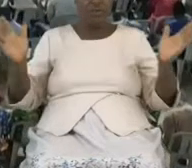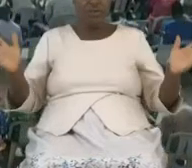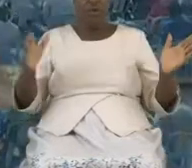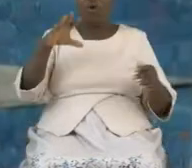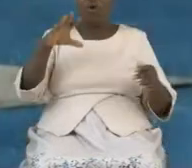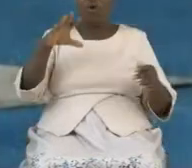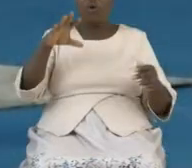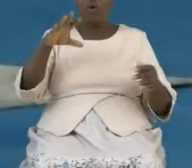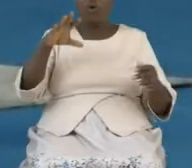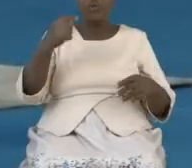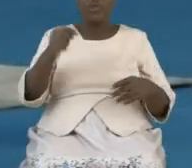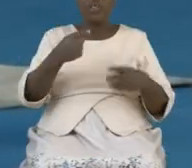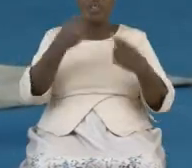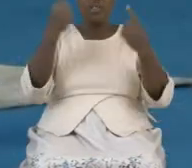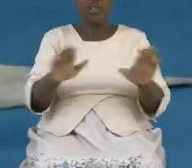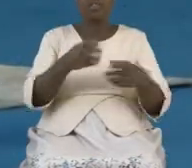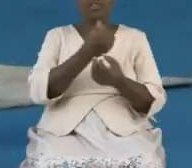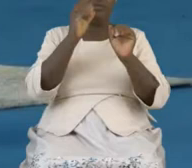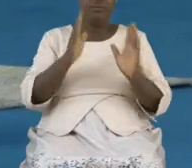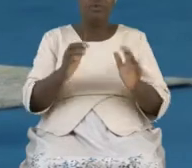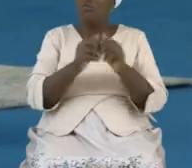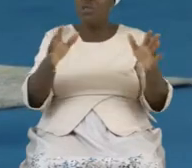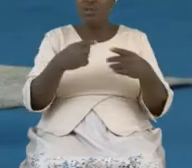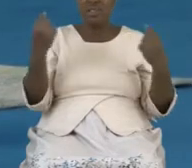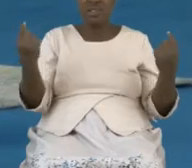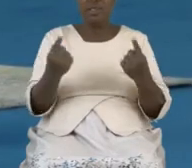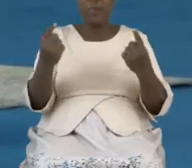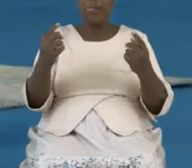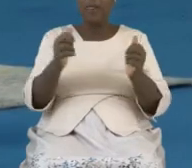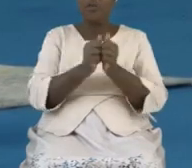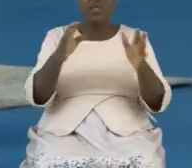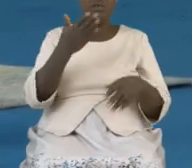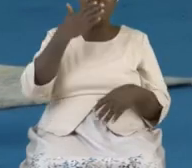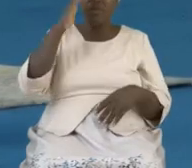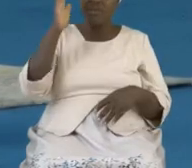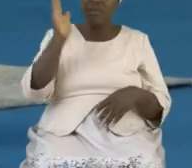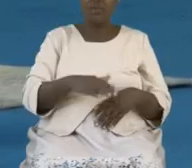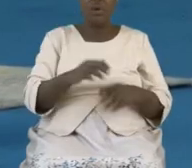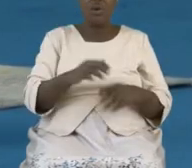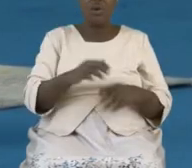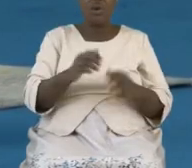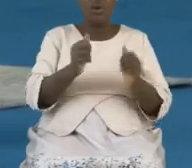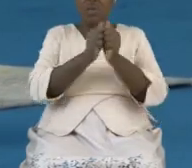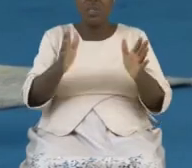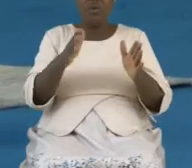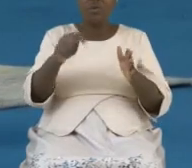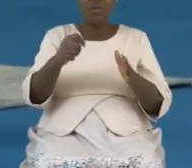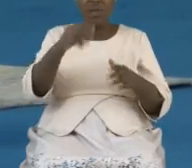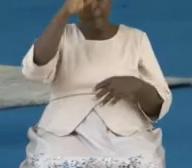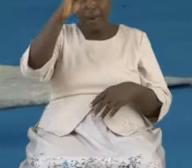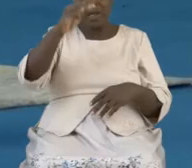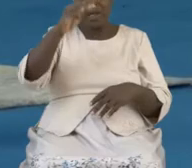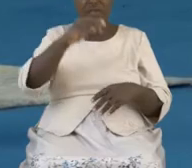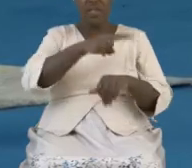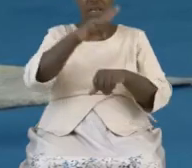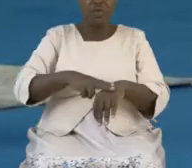Savior, without sin, without evil, without the Adamic nature, without